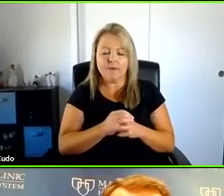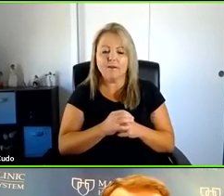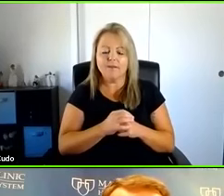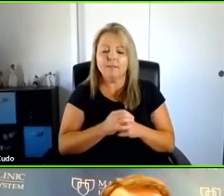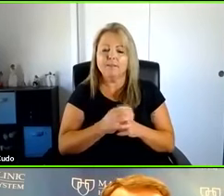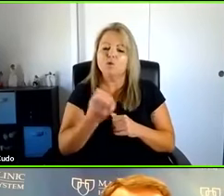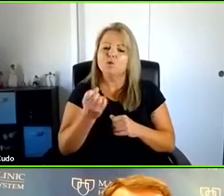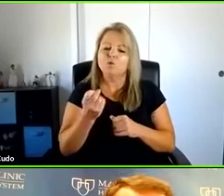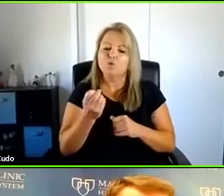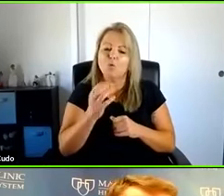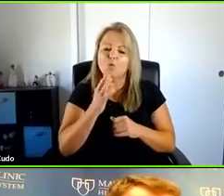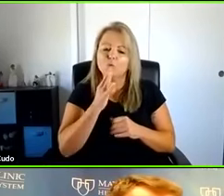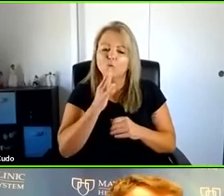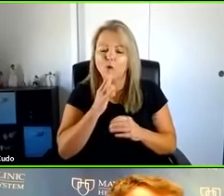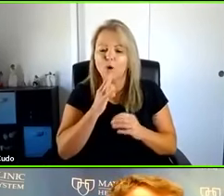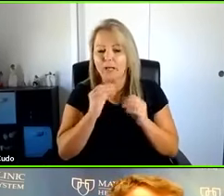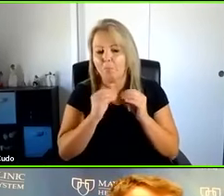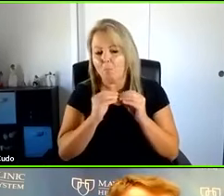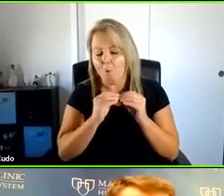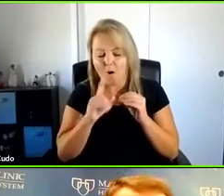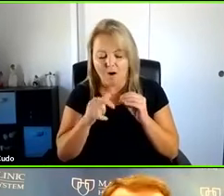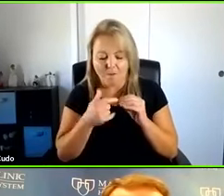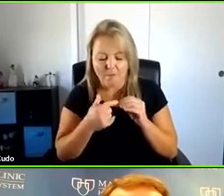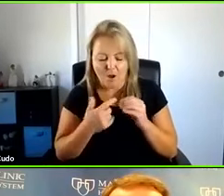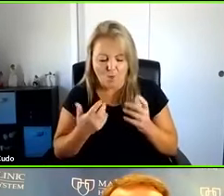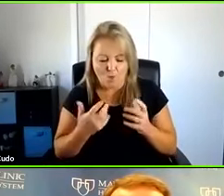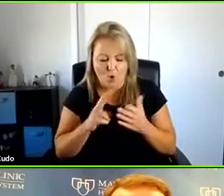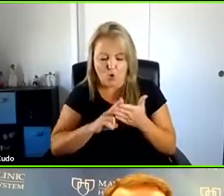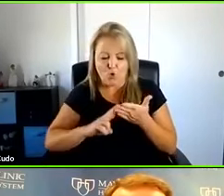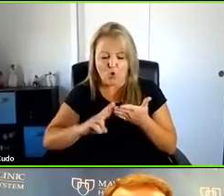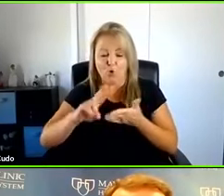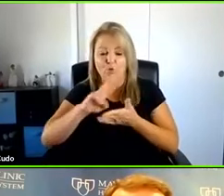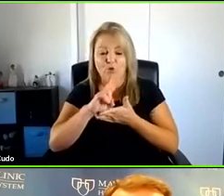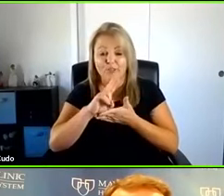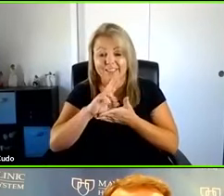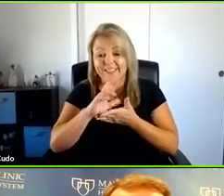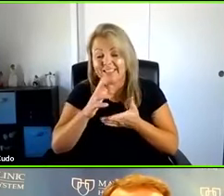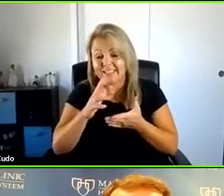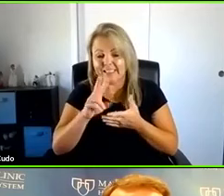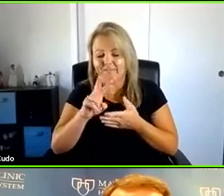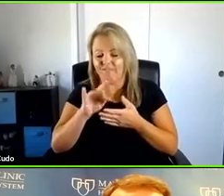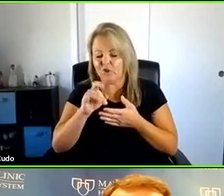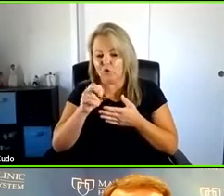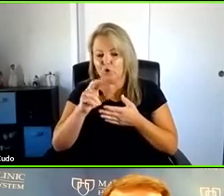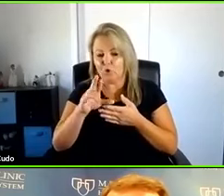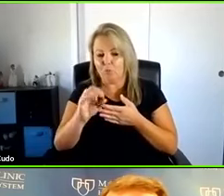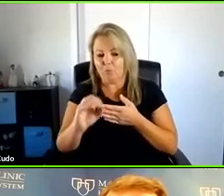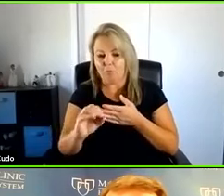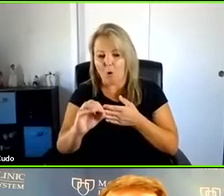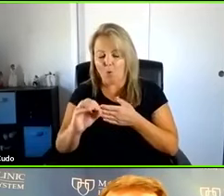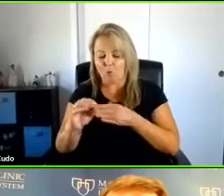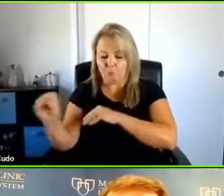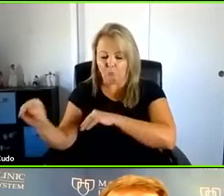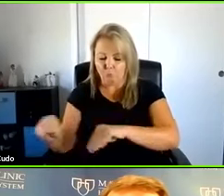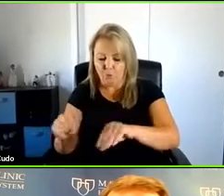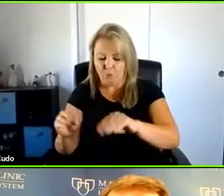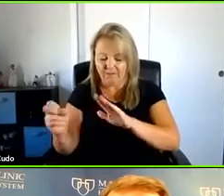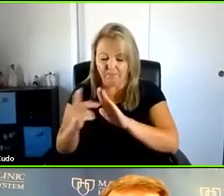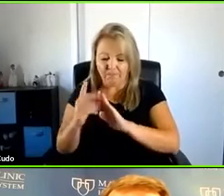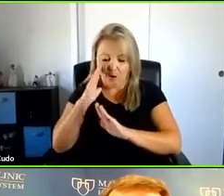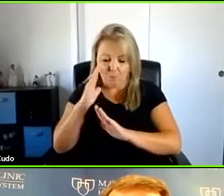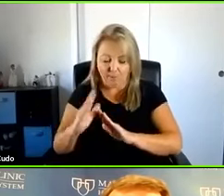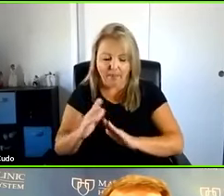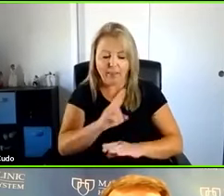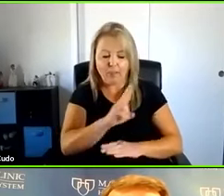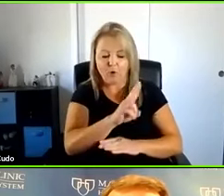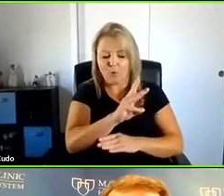So talking a little bit more about the universities, Viterbo is starting to move back. UWL